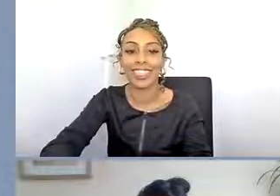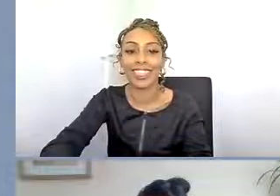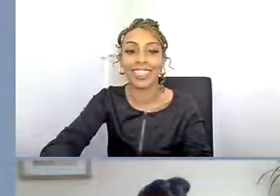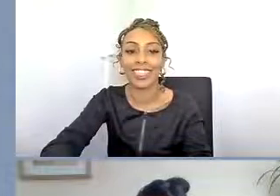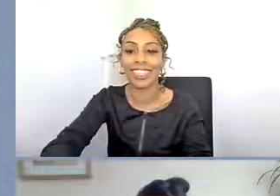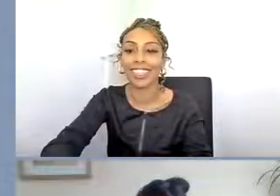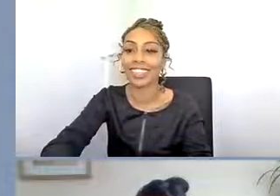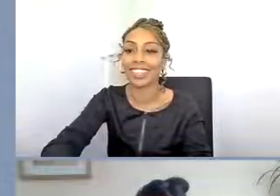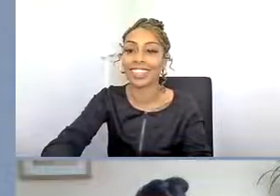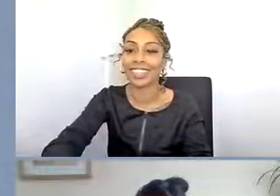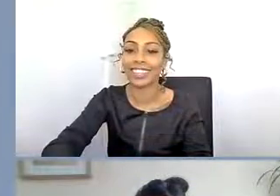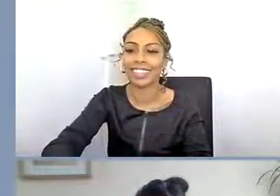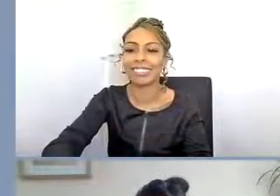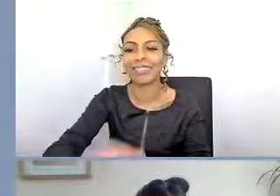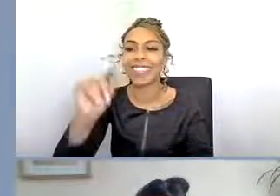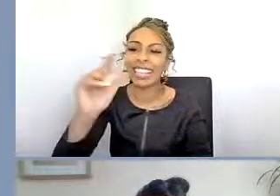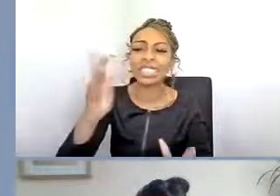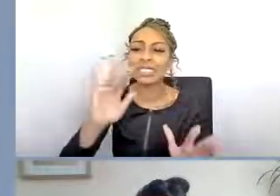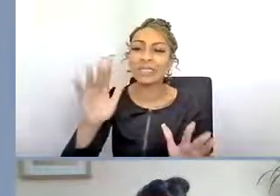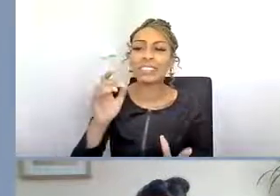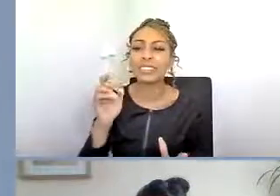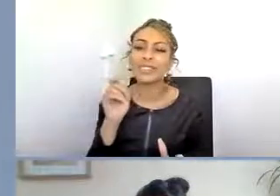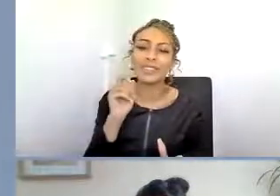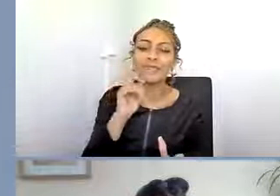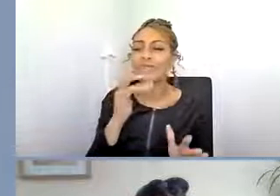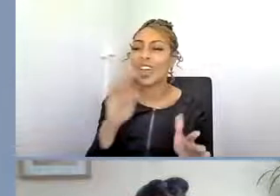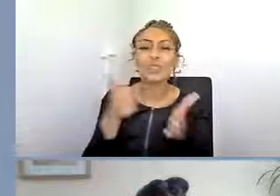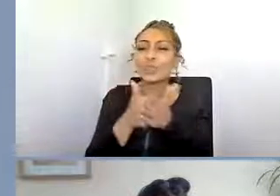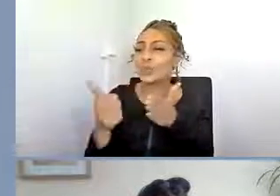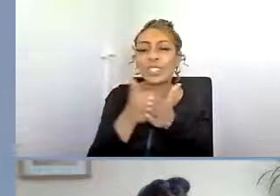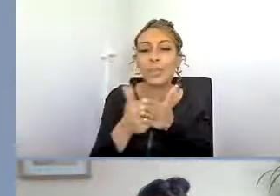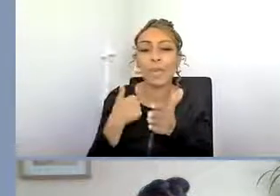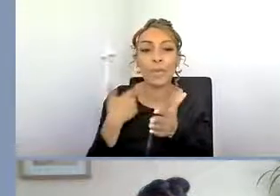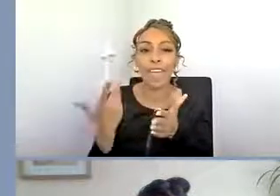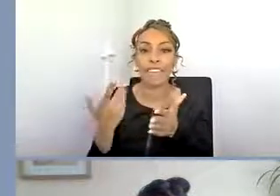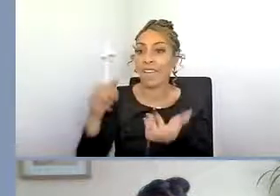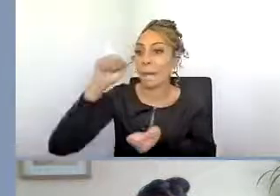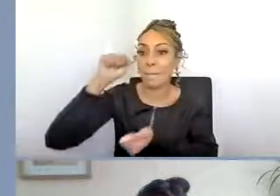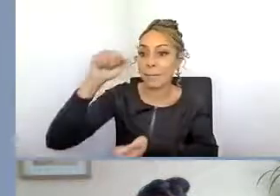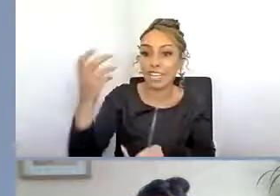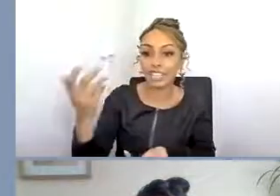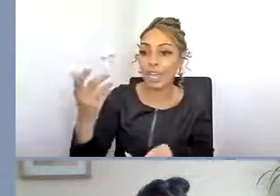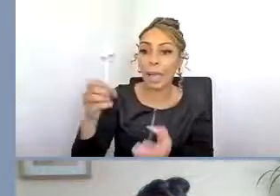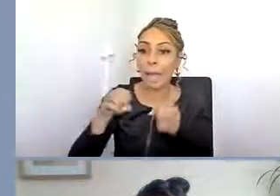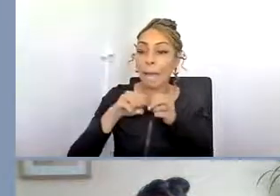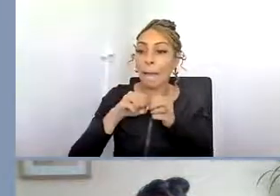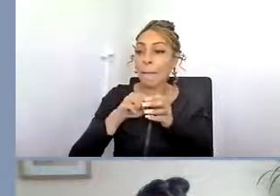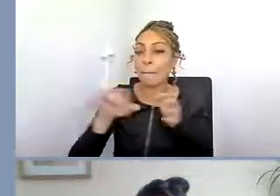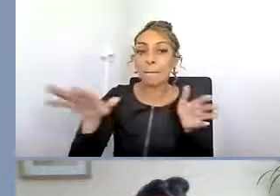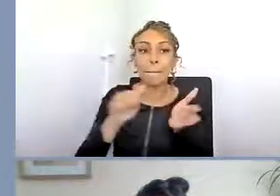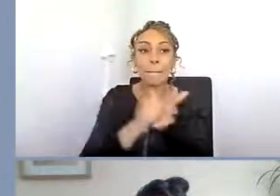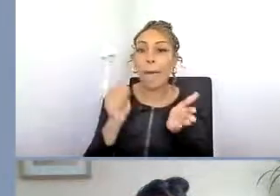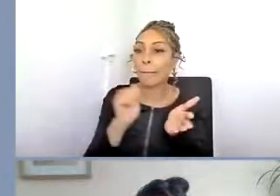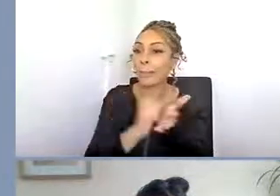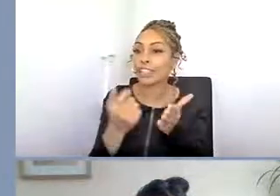unusual because we don't have an annual acquisition budget or a published acquisition